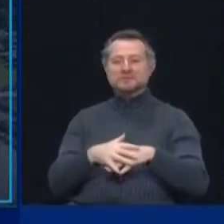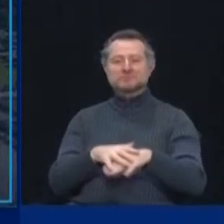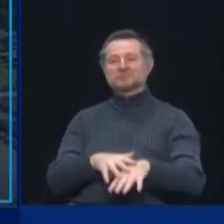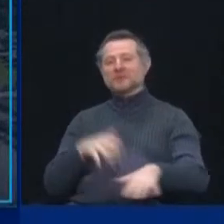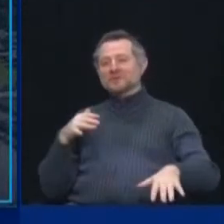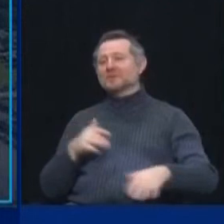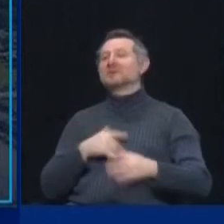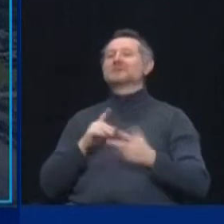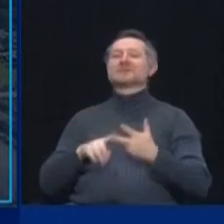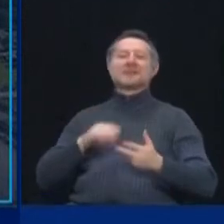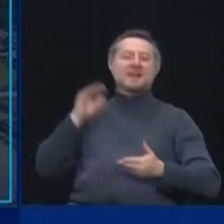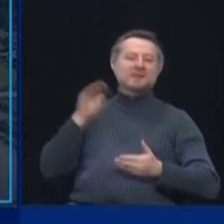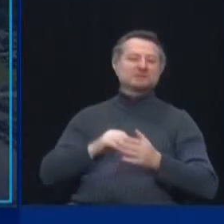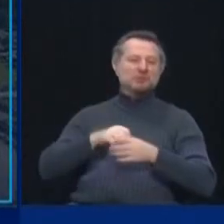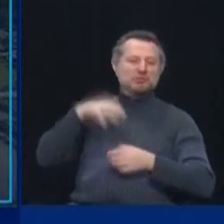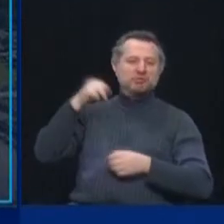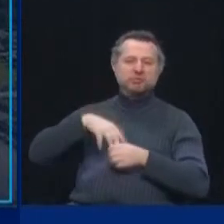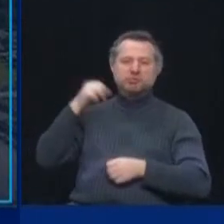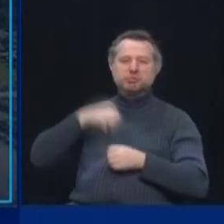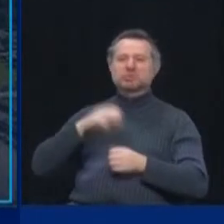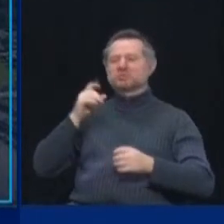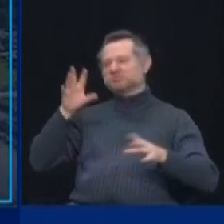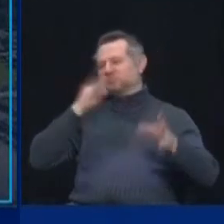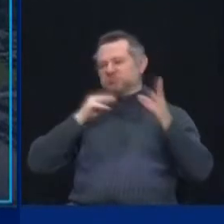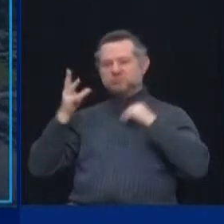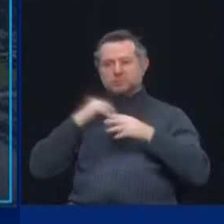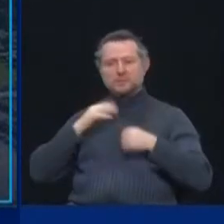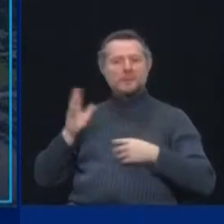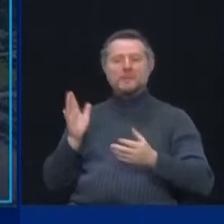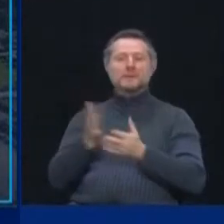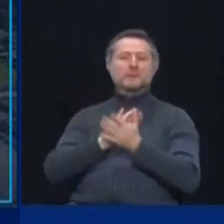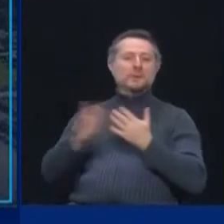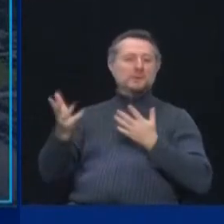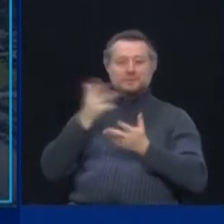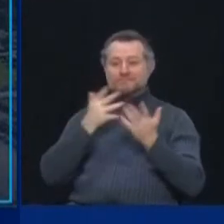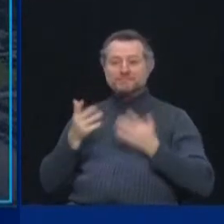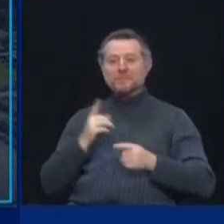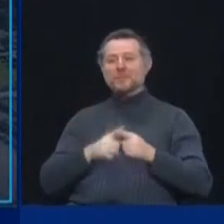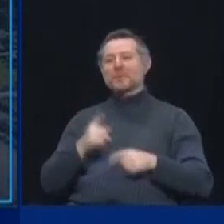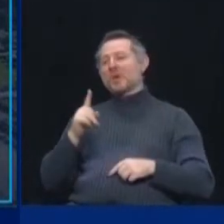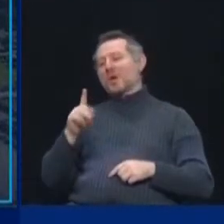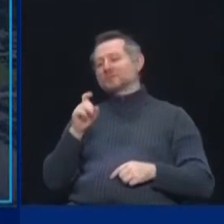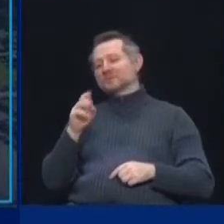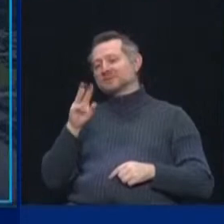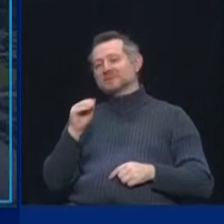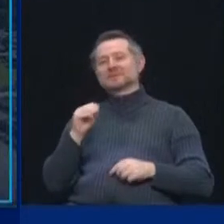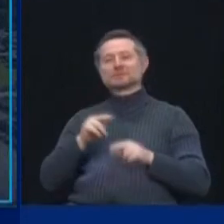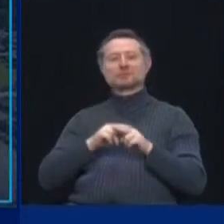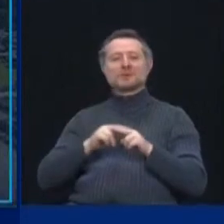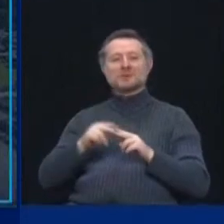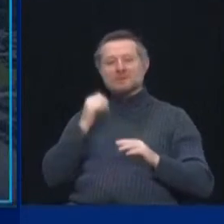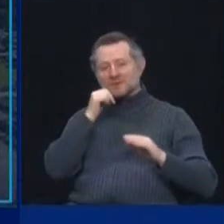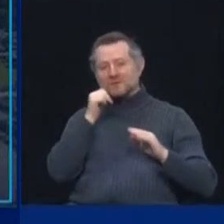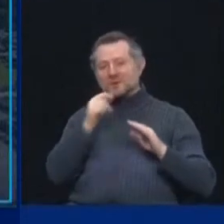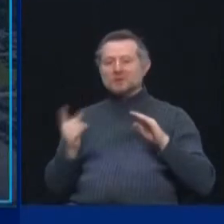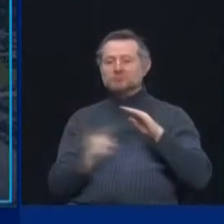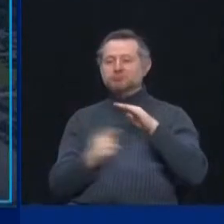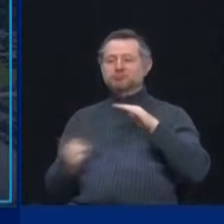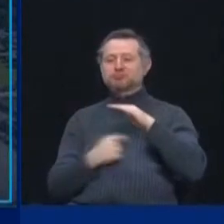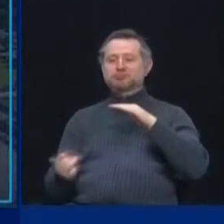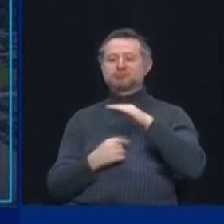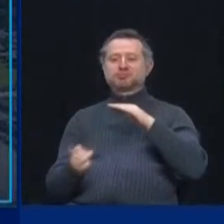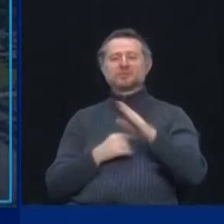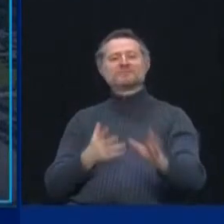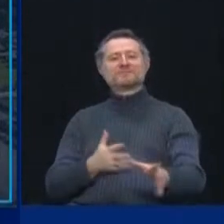community connections, 160 trains per day, 5 times more than Amtrak runs